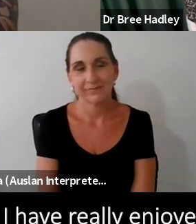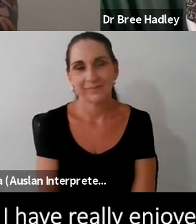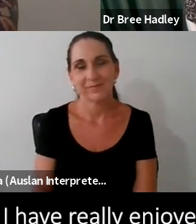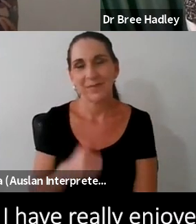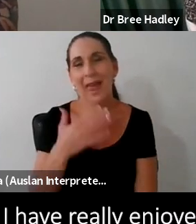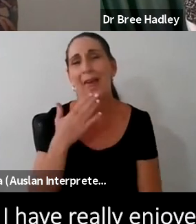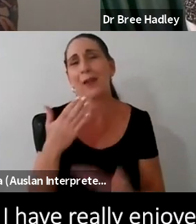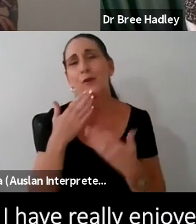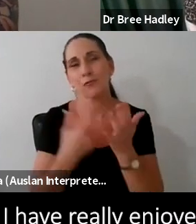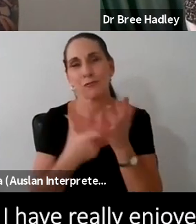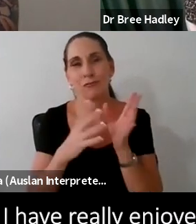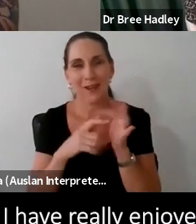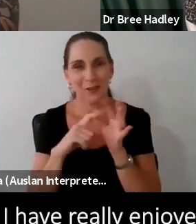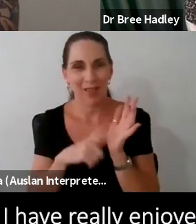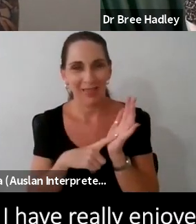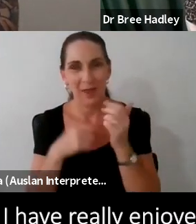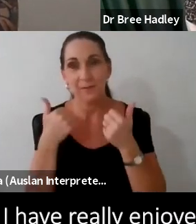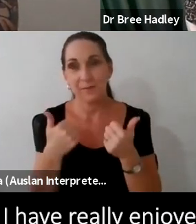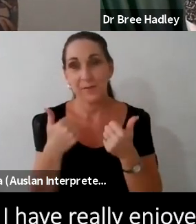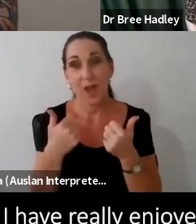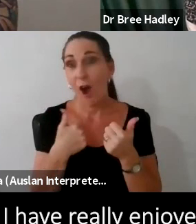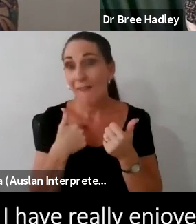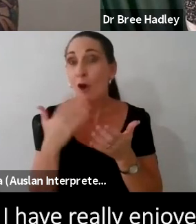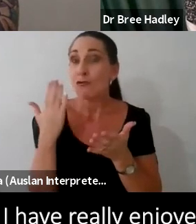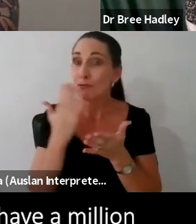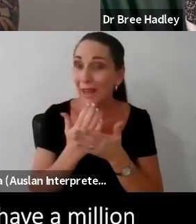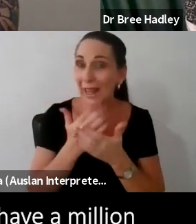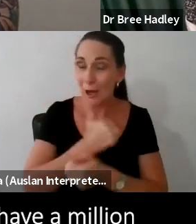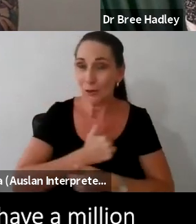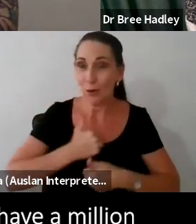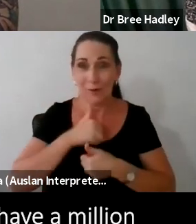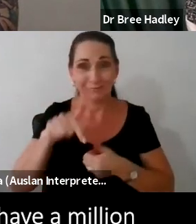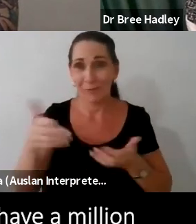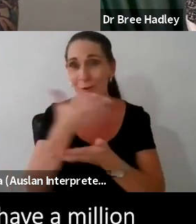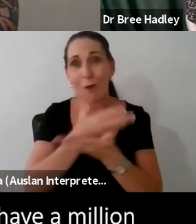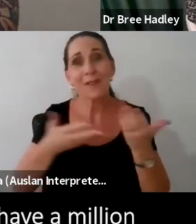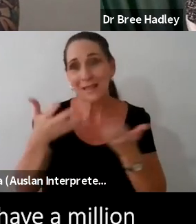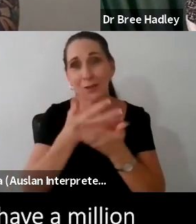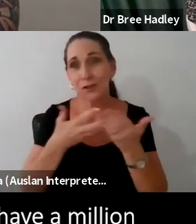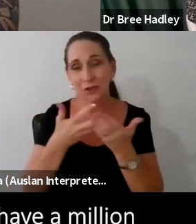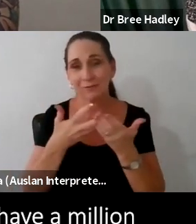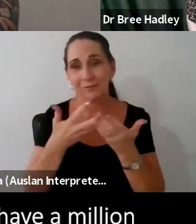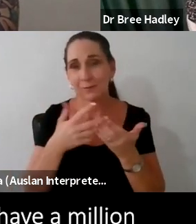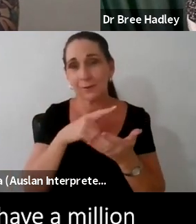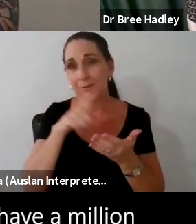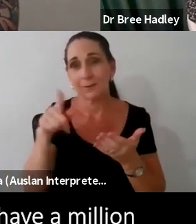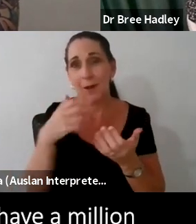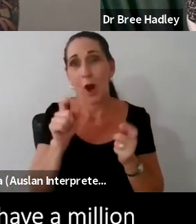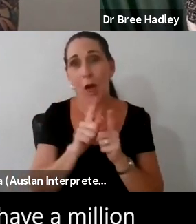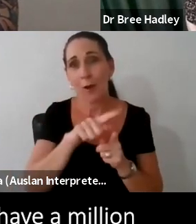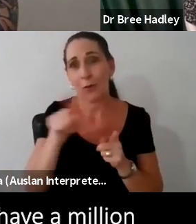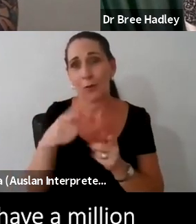Thank you. Thank you, Racheal. I've really enjoyed this conversation. And as everyone said, we've got a million more thoughts that we could have in the